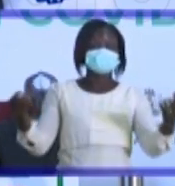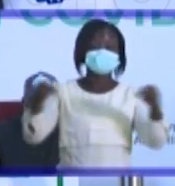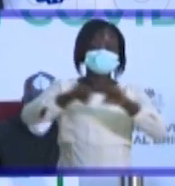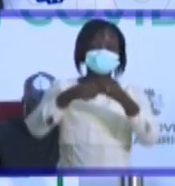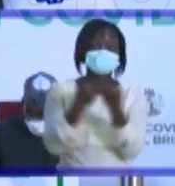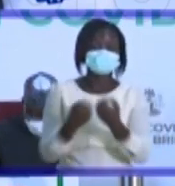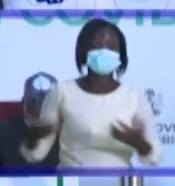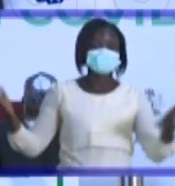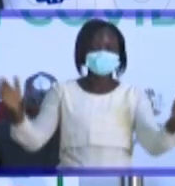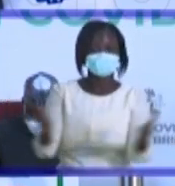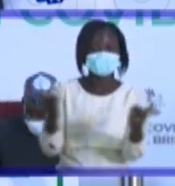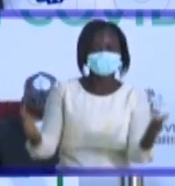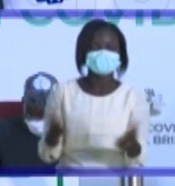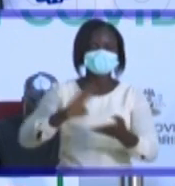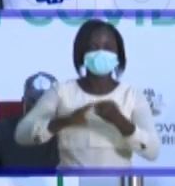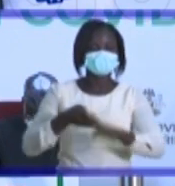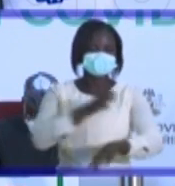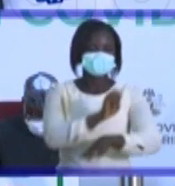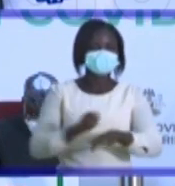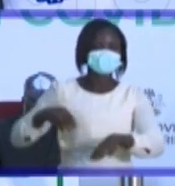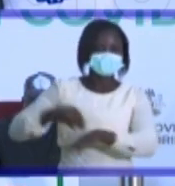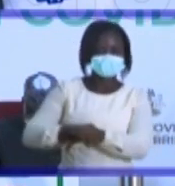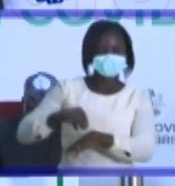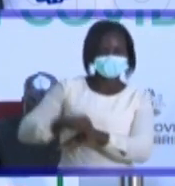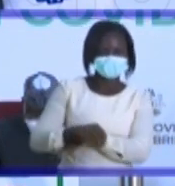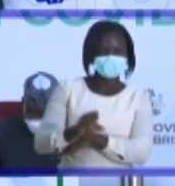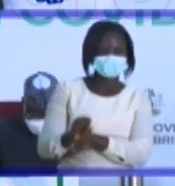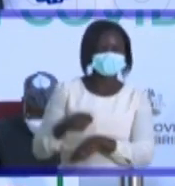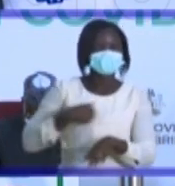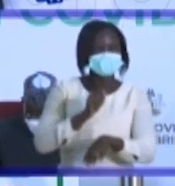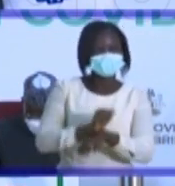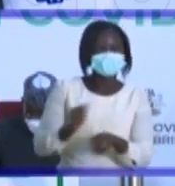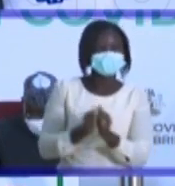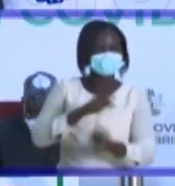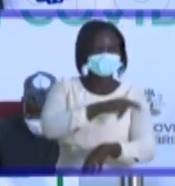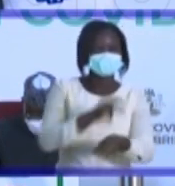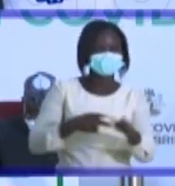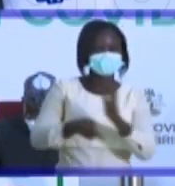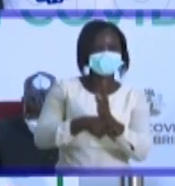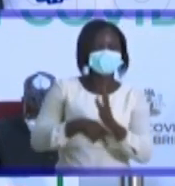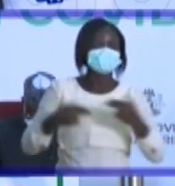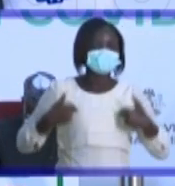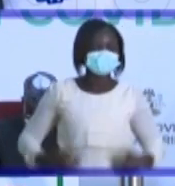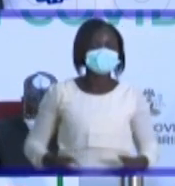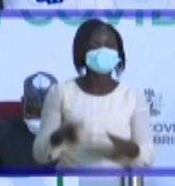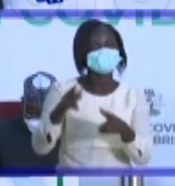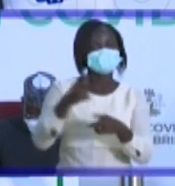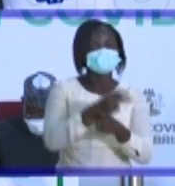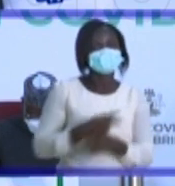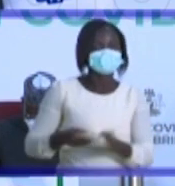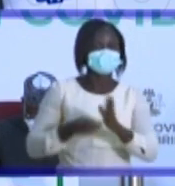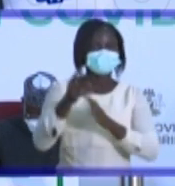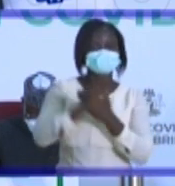community engagement messaging. We are working with National Primary Healthcare Development Agency